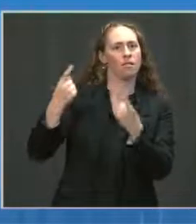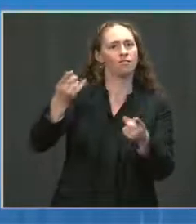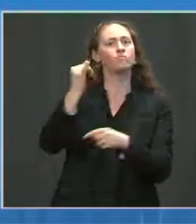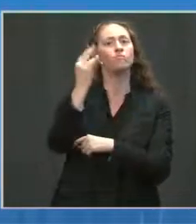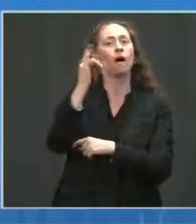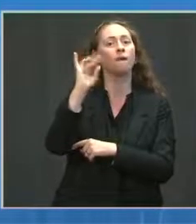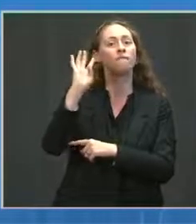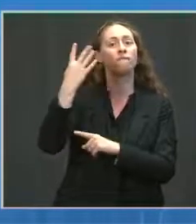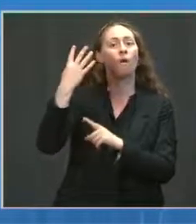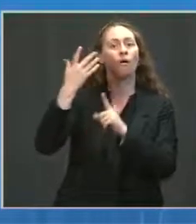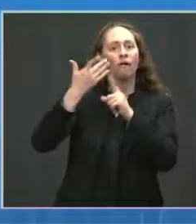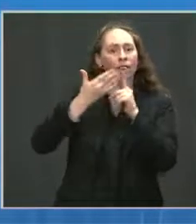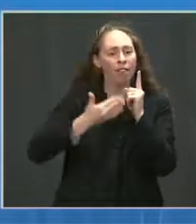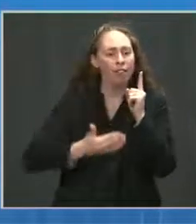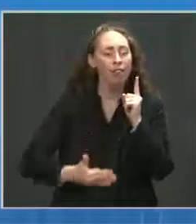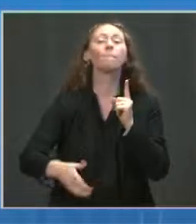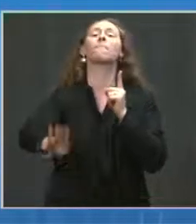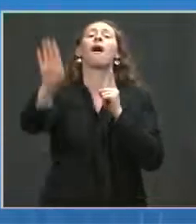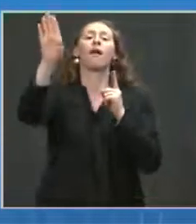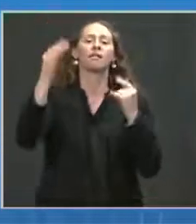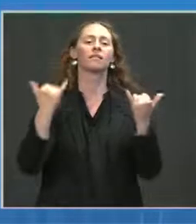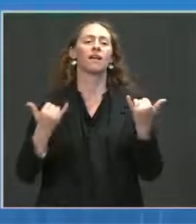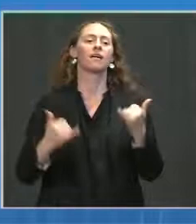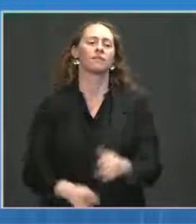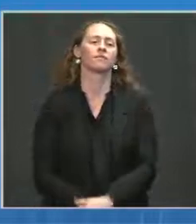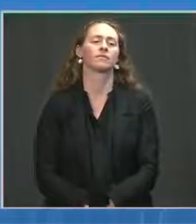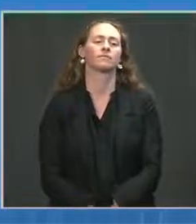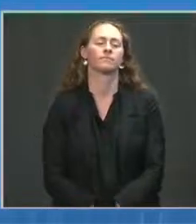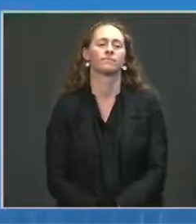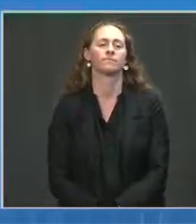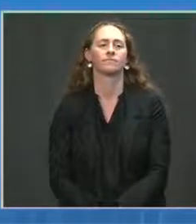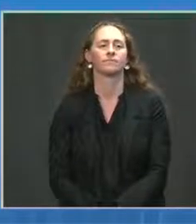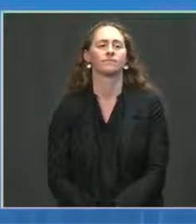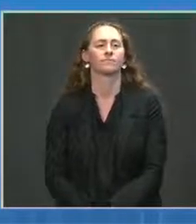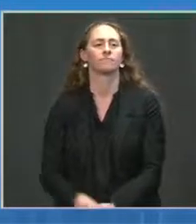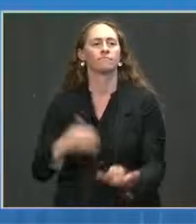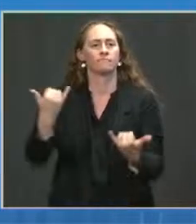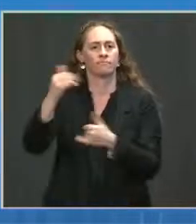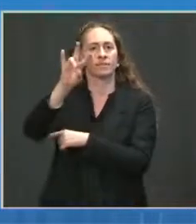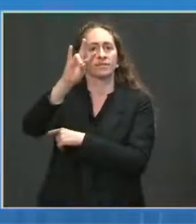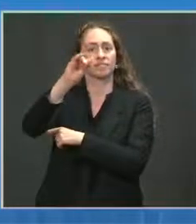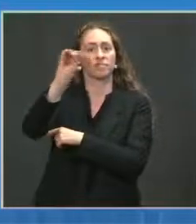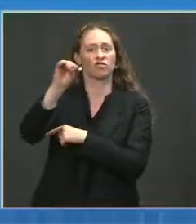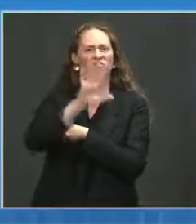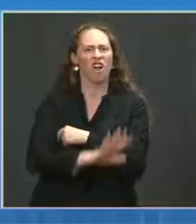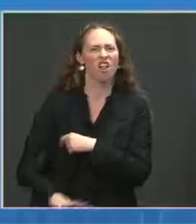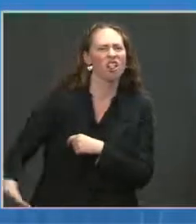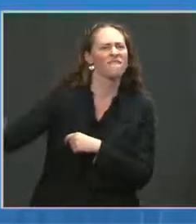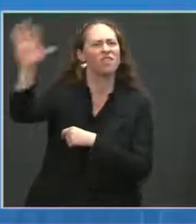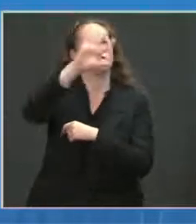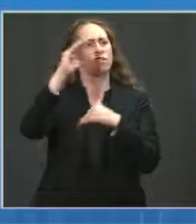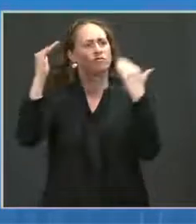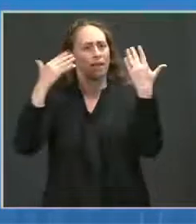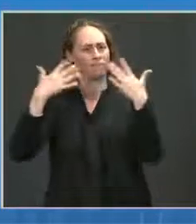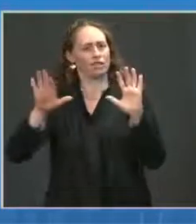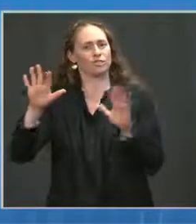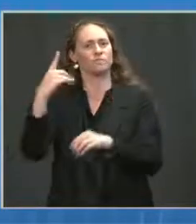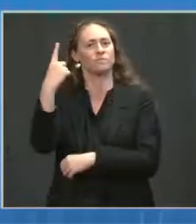And just today, we hit 70% of adults with at least one shot, including 90% of seniors with at least one